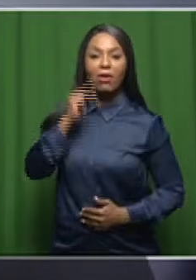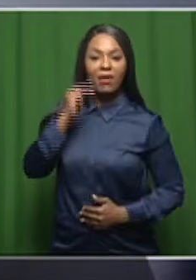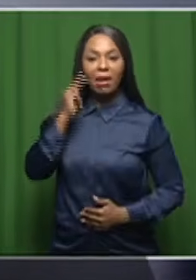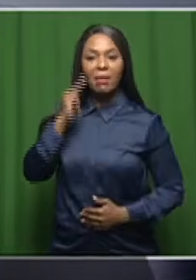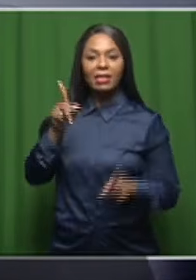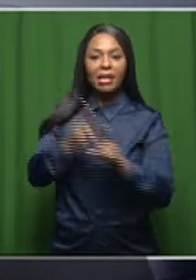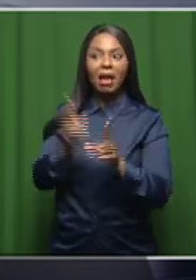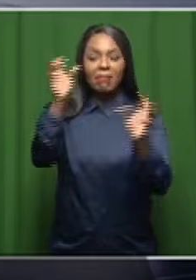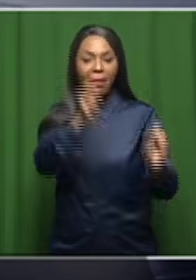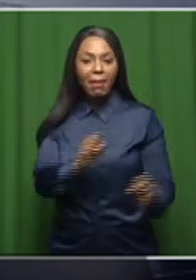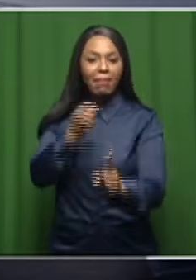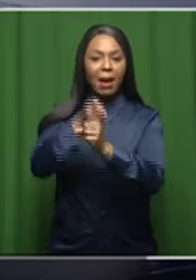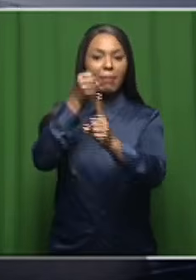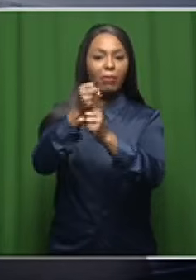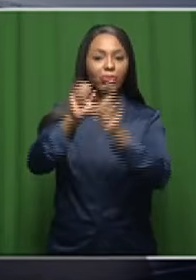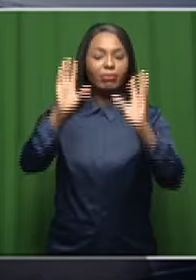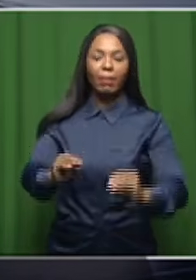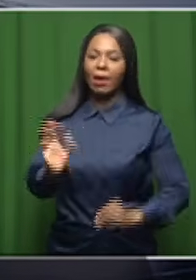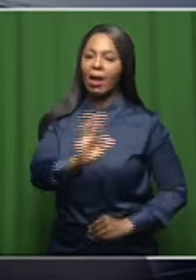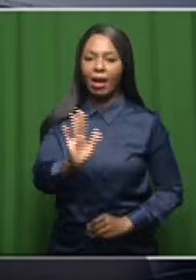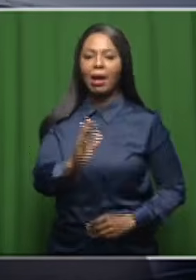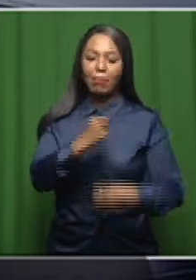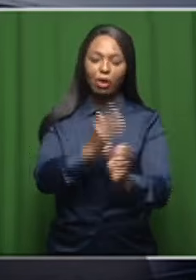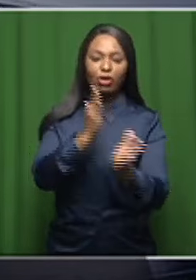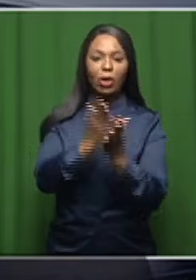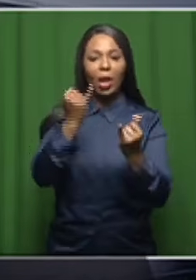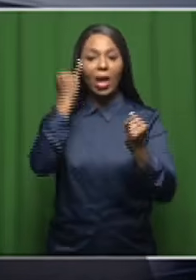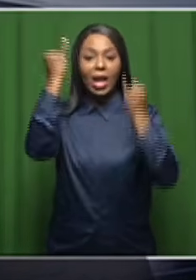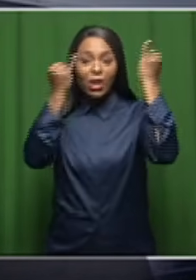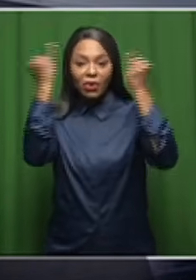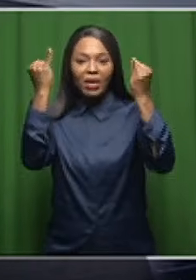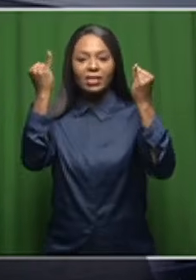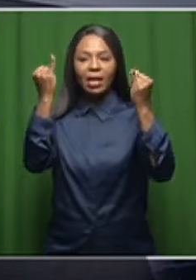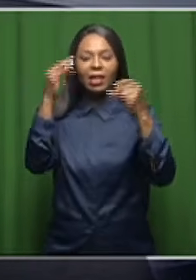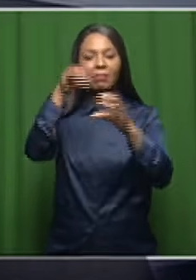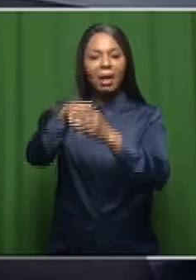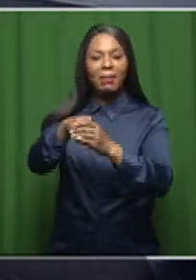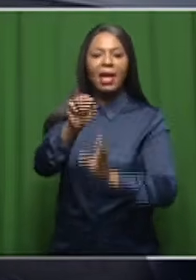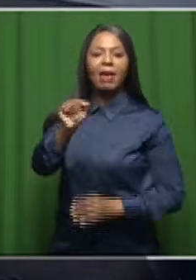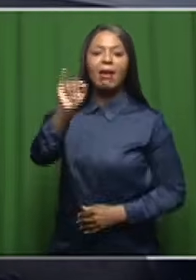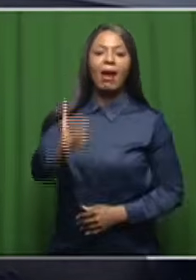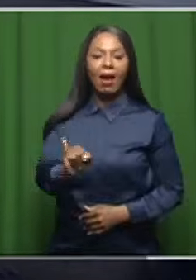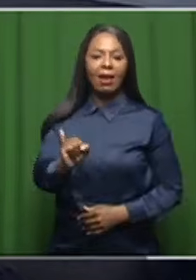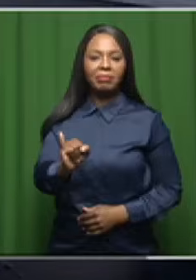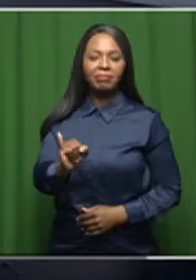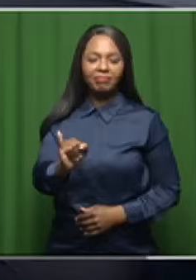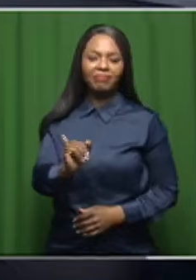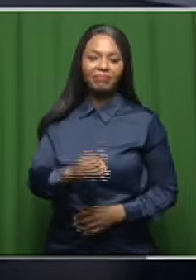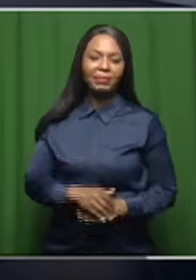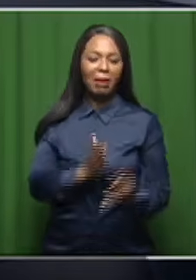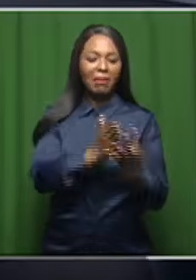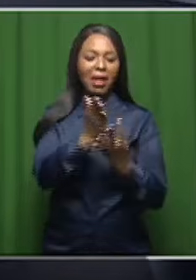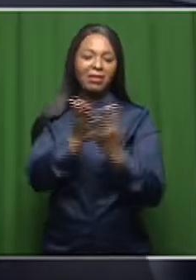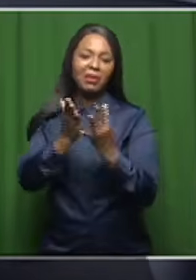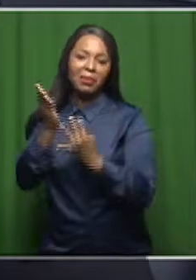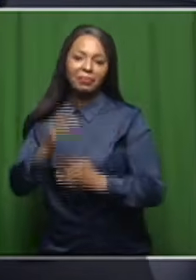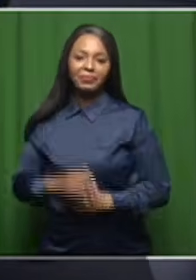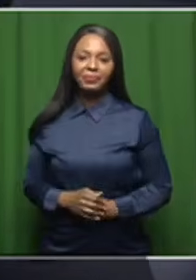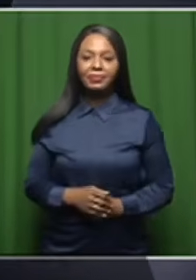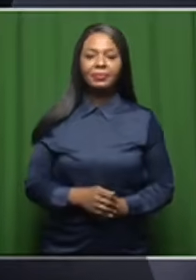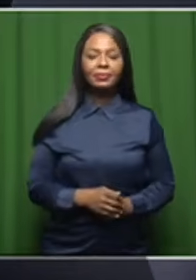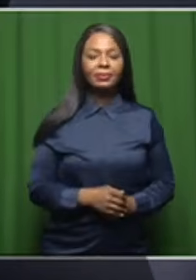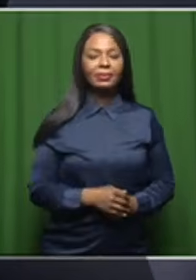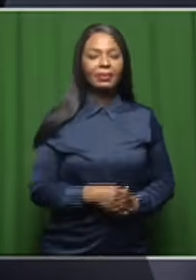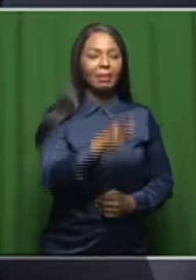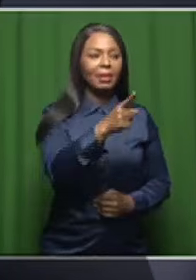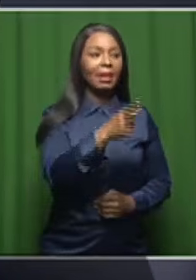we can then make sure that there's innovation that is coming out of these AI platforms that we're creating. And I'm glad that you touched on that point, DG, because,